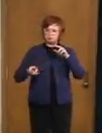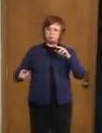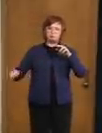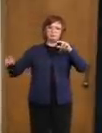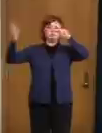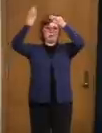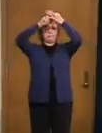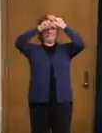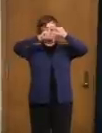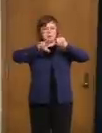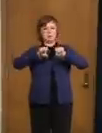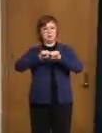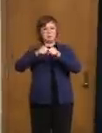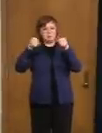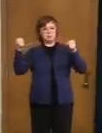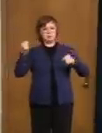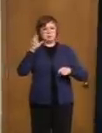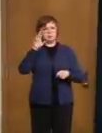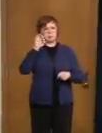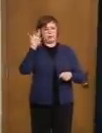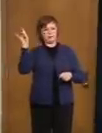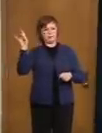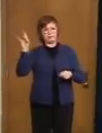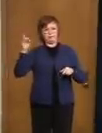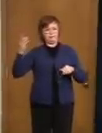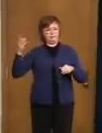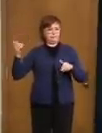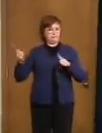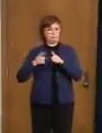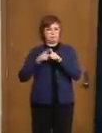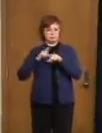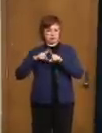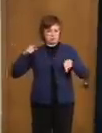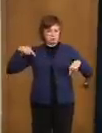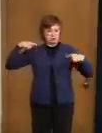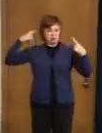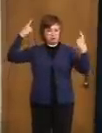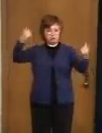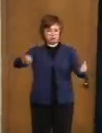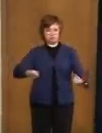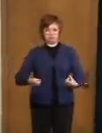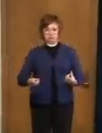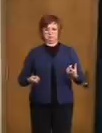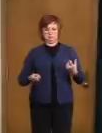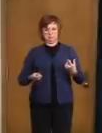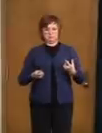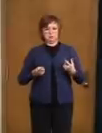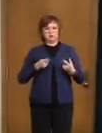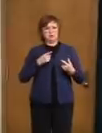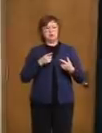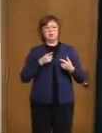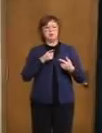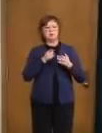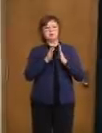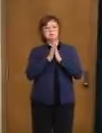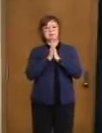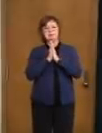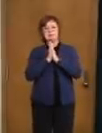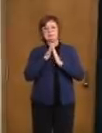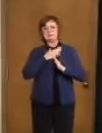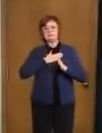almost proving that people didn't follow the recommendations and kind of the pleas that you guys are putting out for them